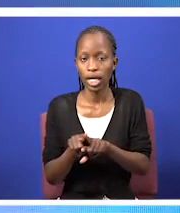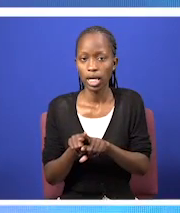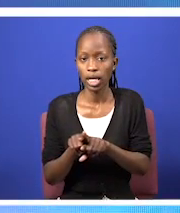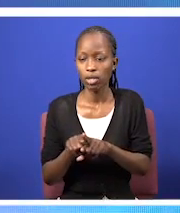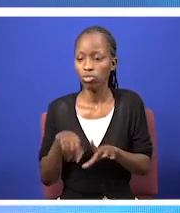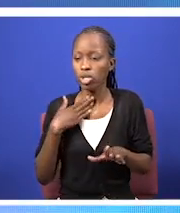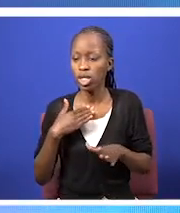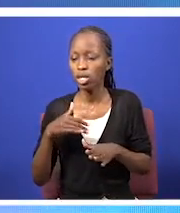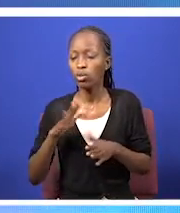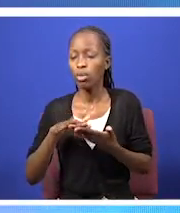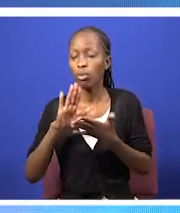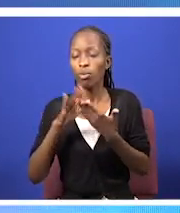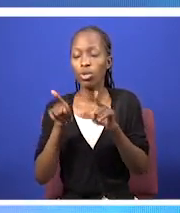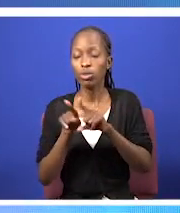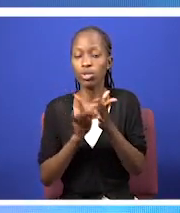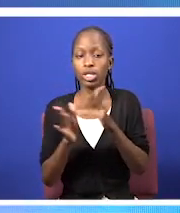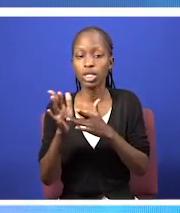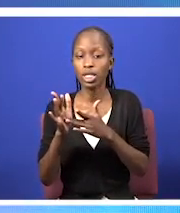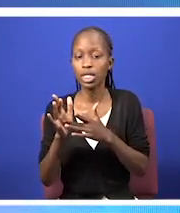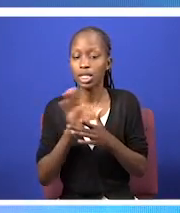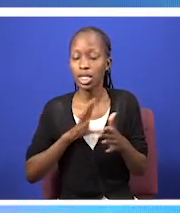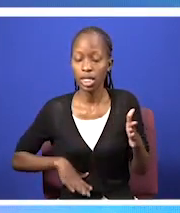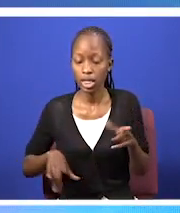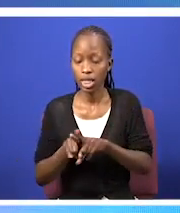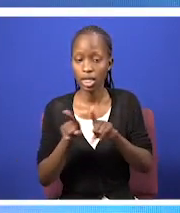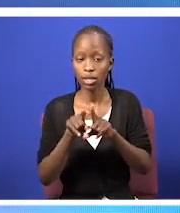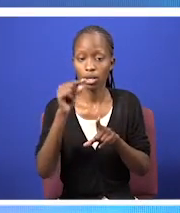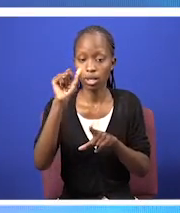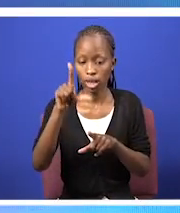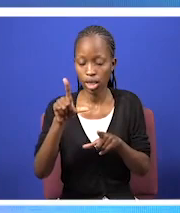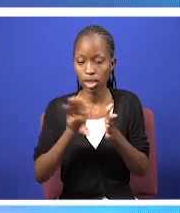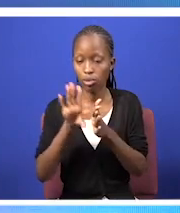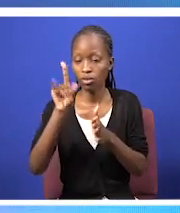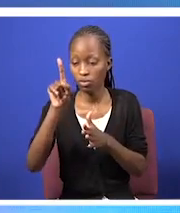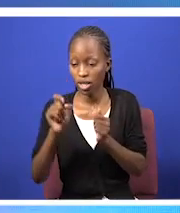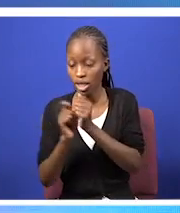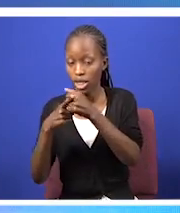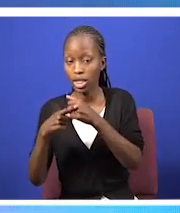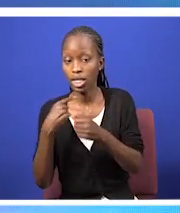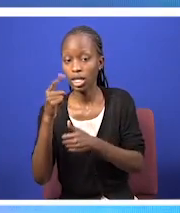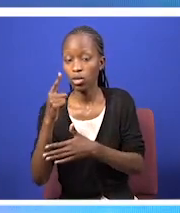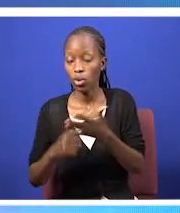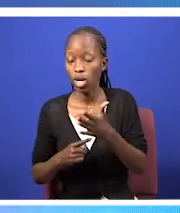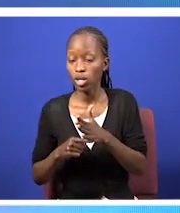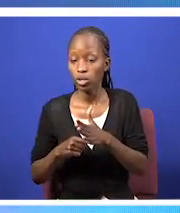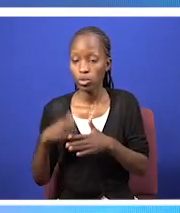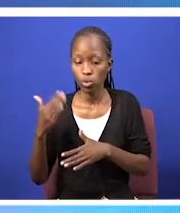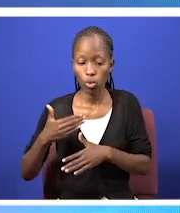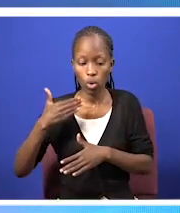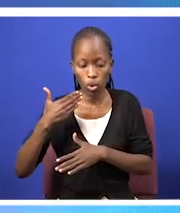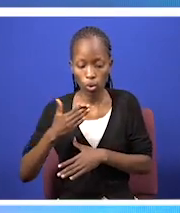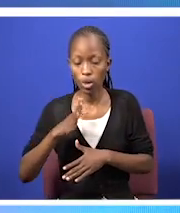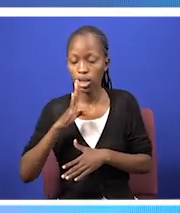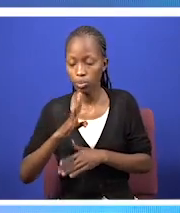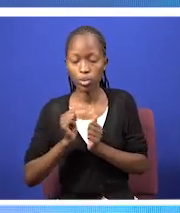Lord Jesus Christ. He prompts us, as we're told in Galatians chapter 5, verse 16, to walk with him, to be